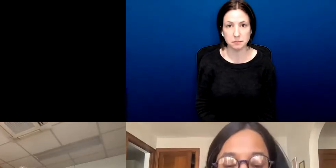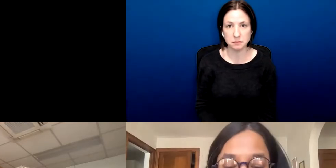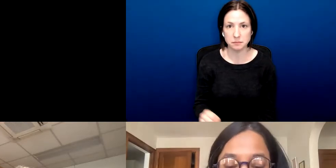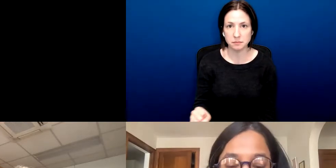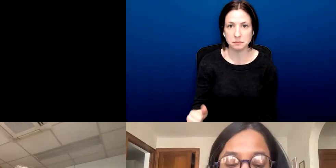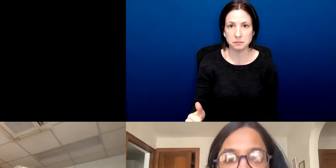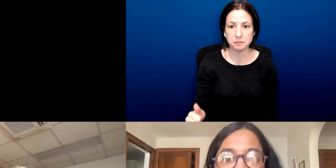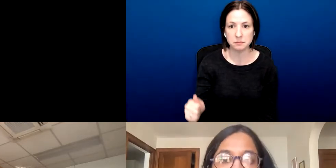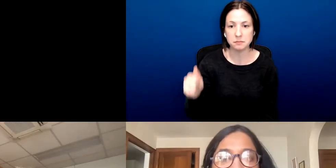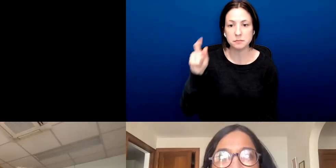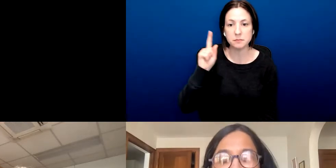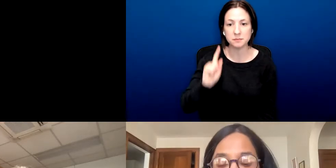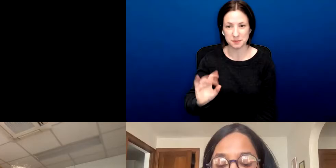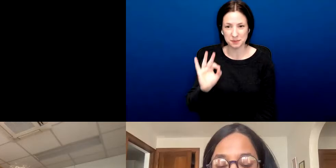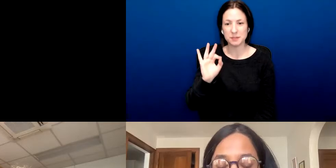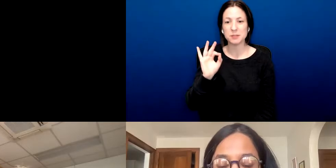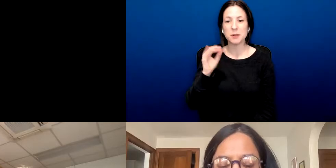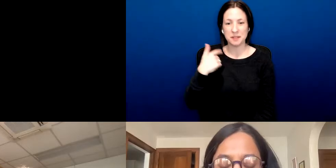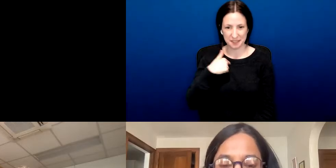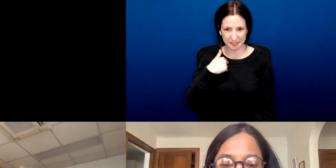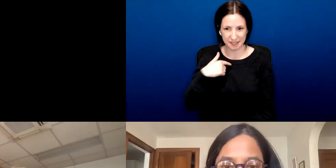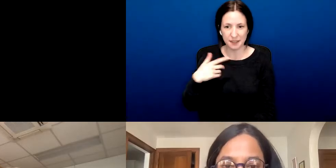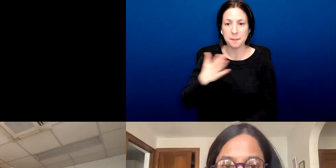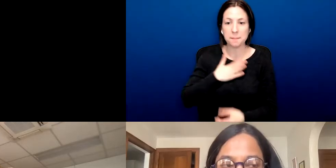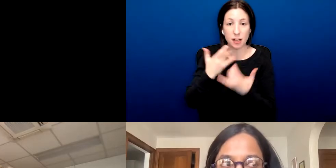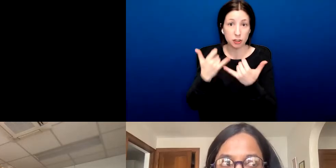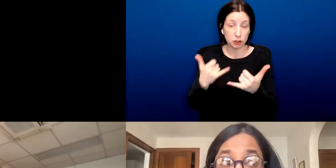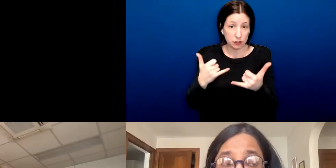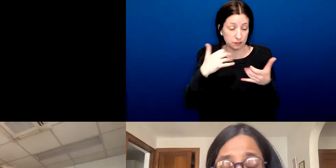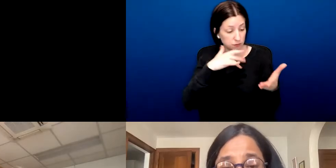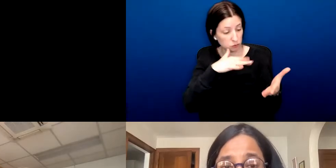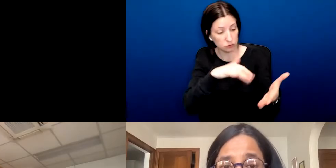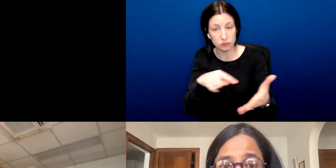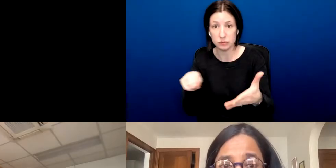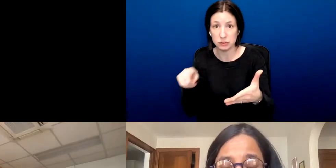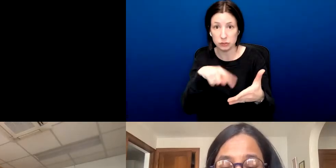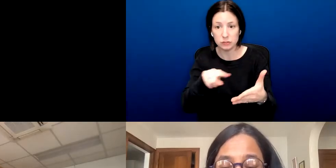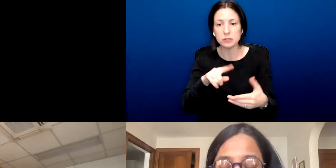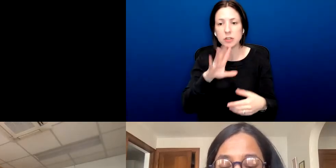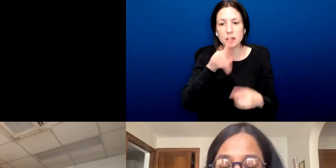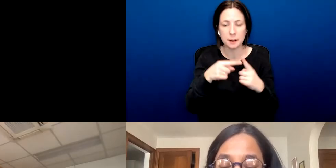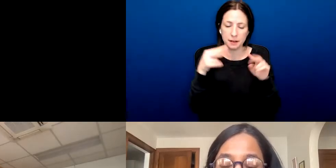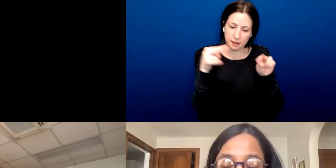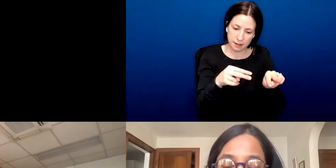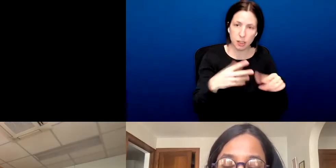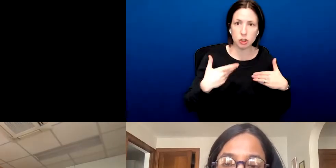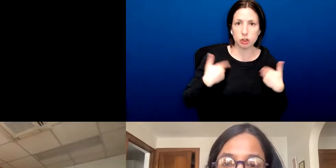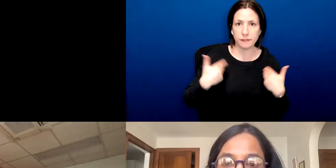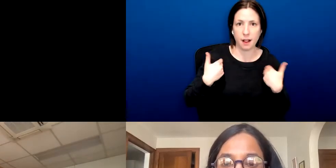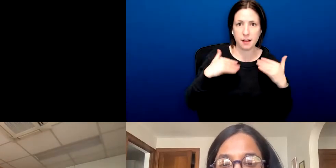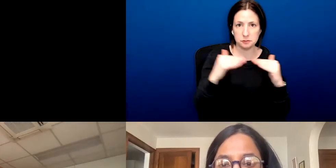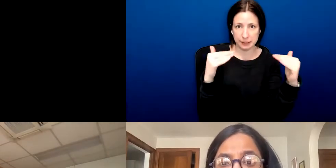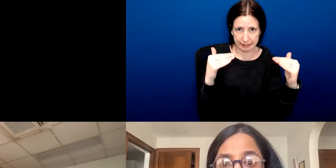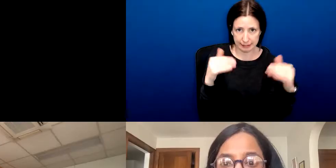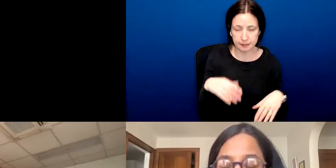So to introduce myself, my current body of research looks at juvenile justice, but what unites the